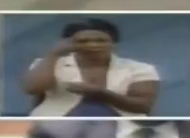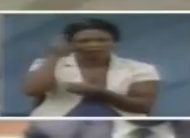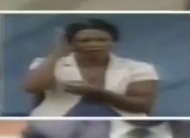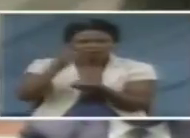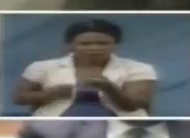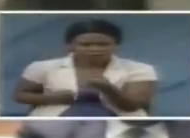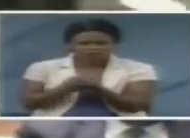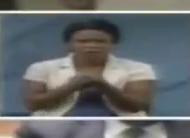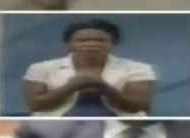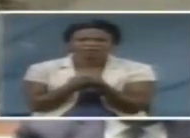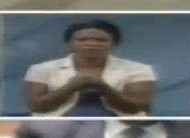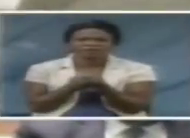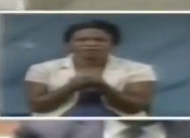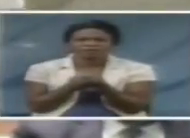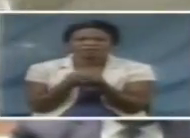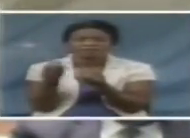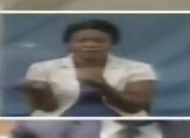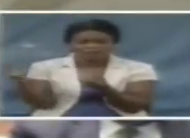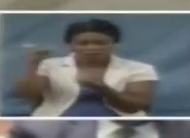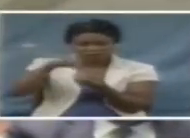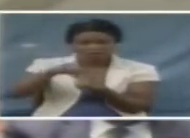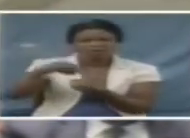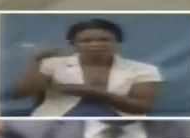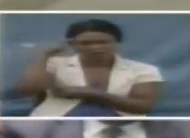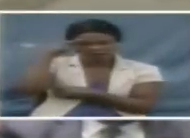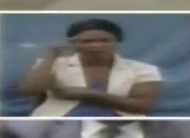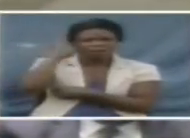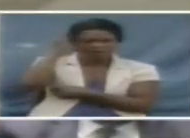In addition, government with